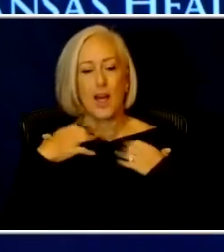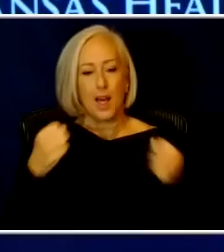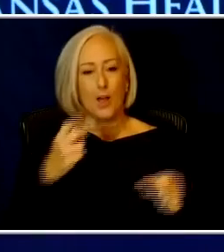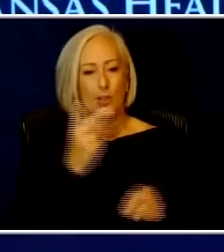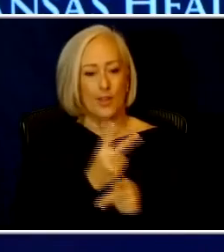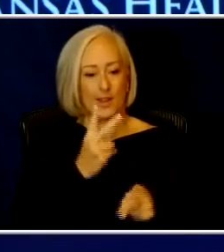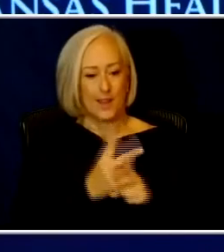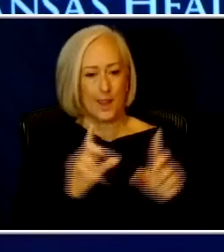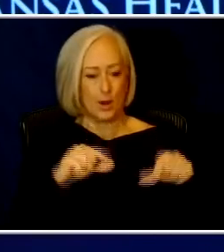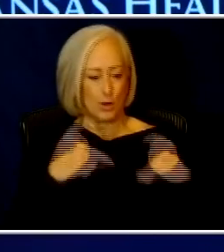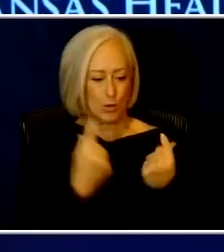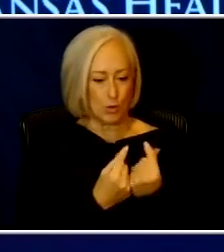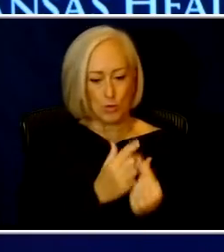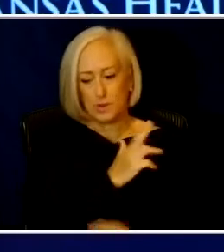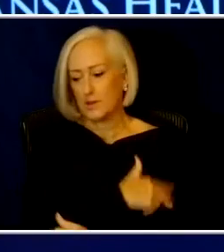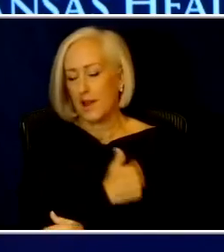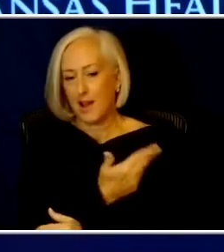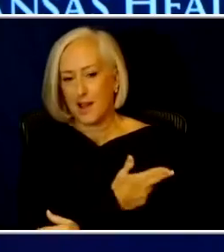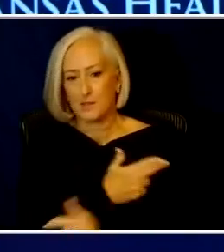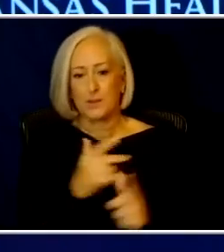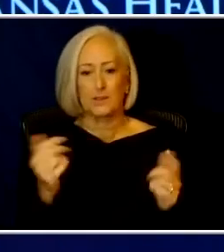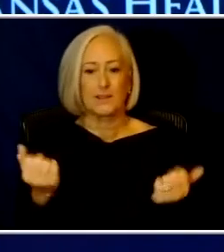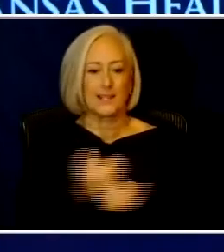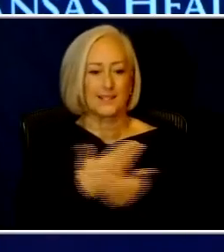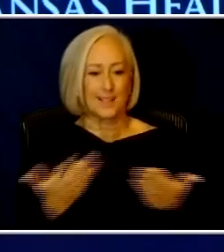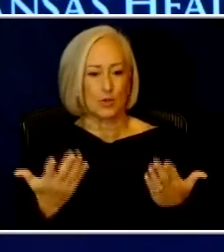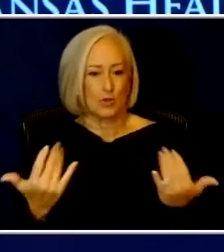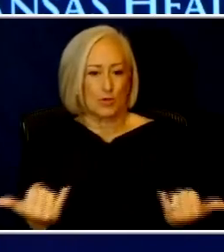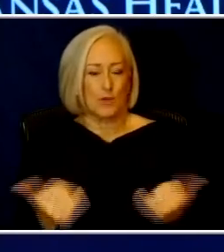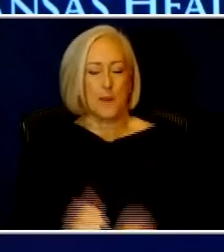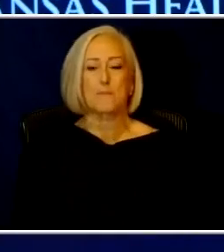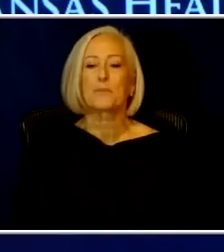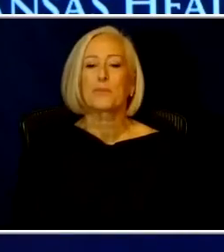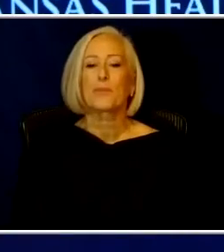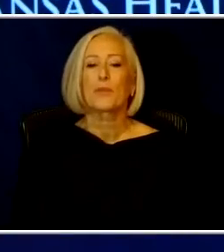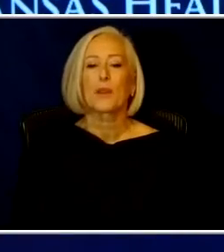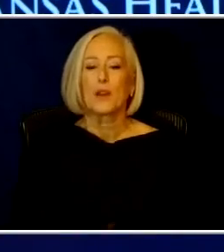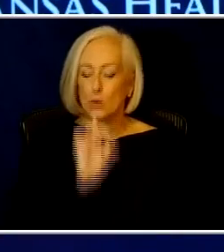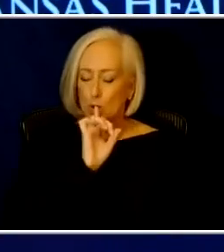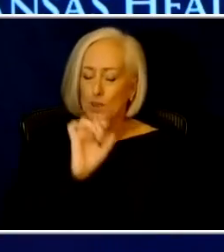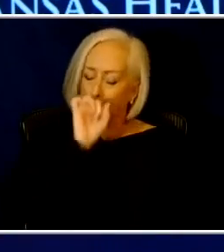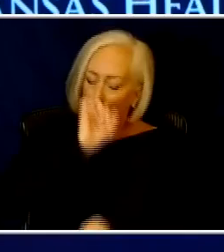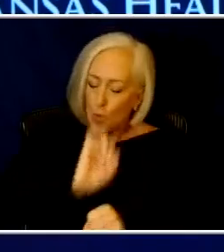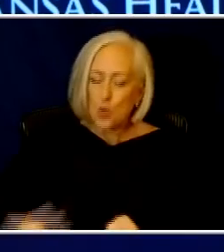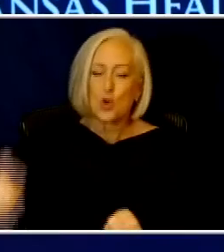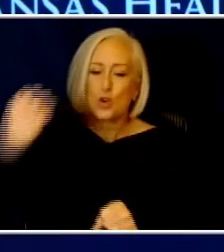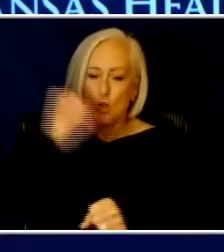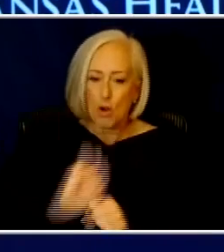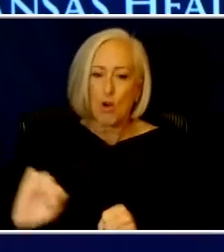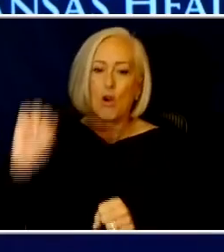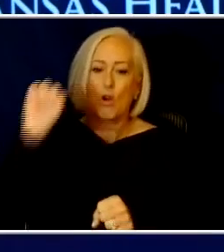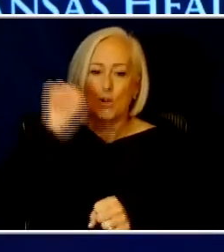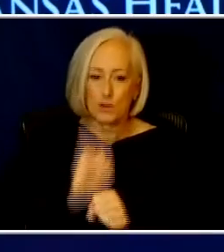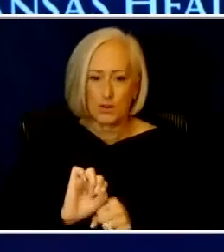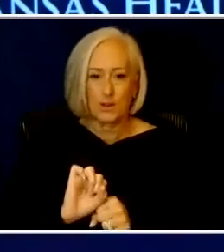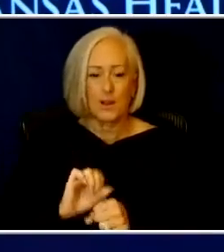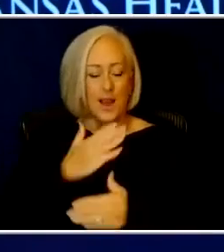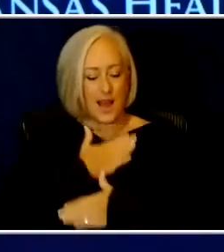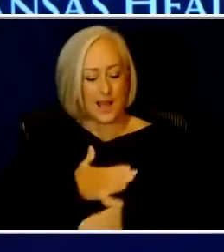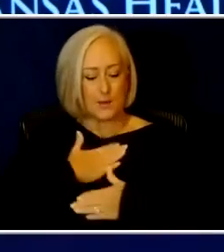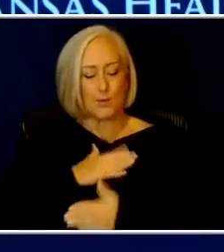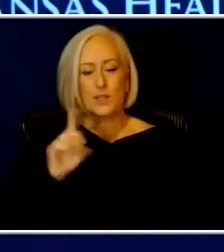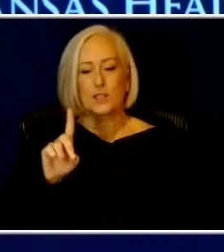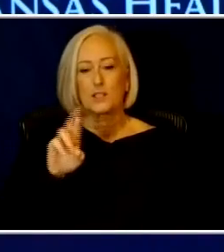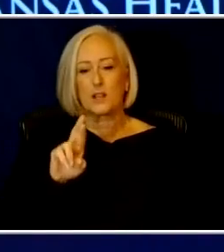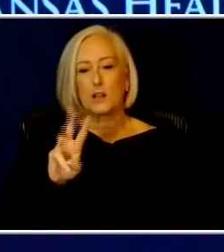the phone call or on our call today. We work really hard, and I really appreciate Dr. Watson's points about we